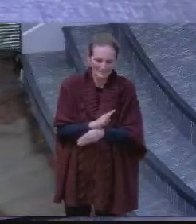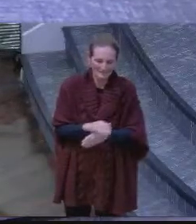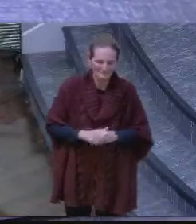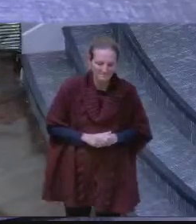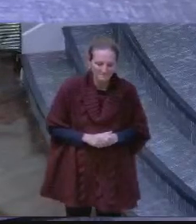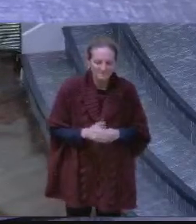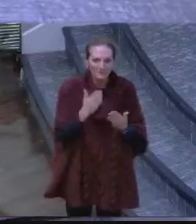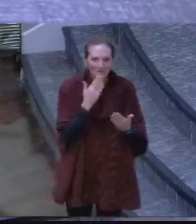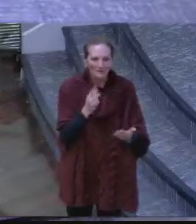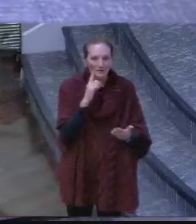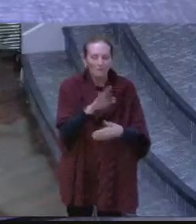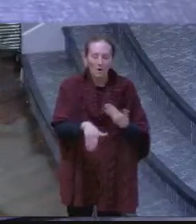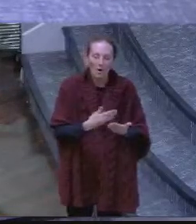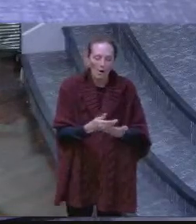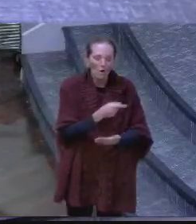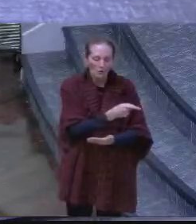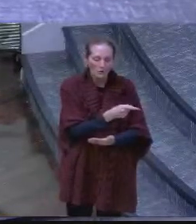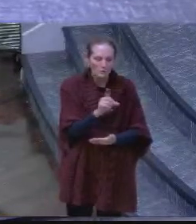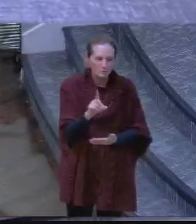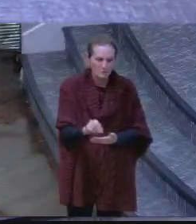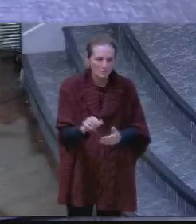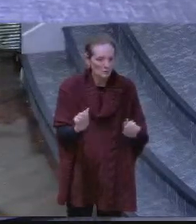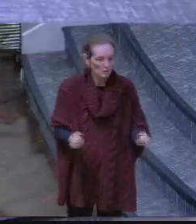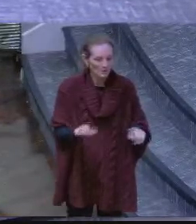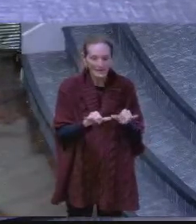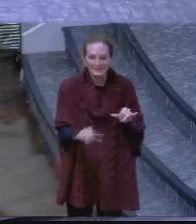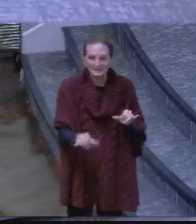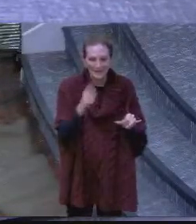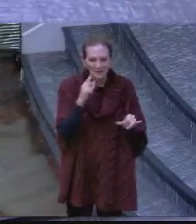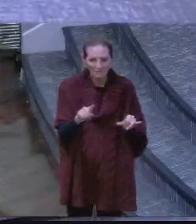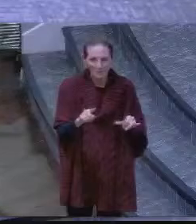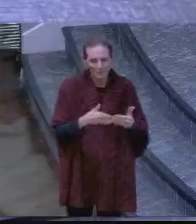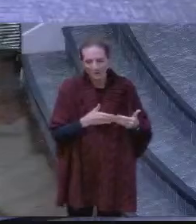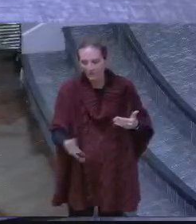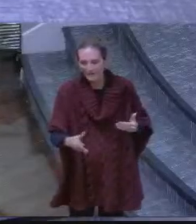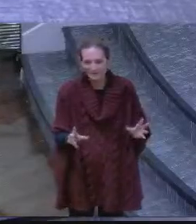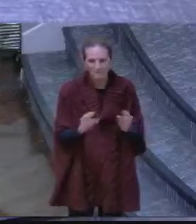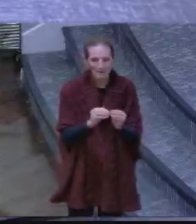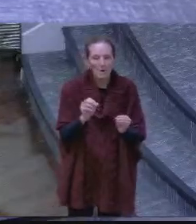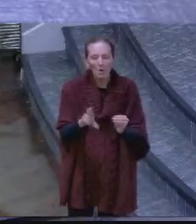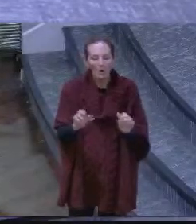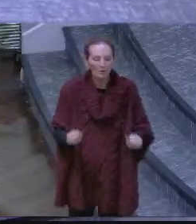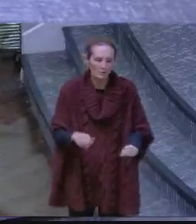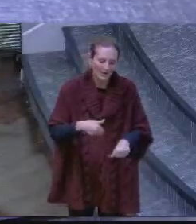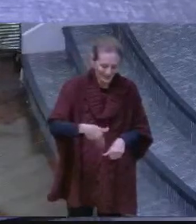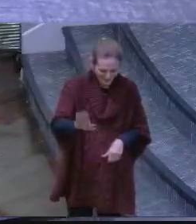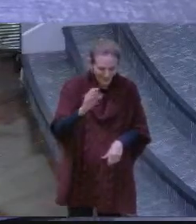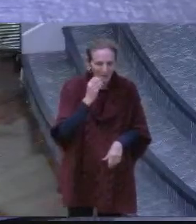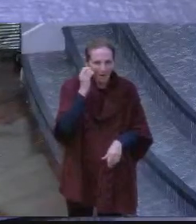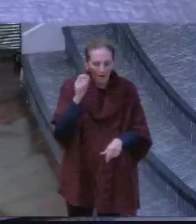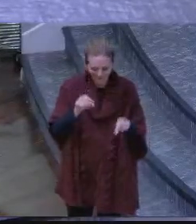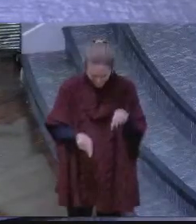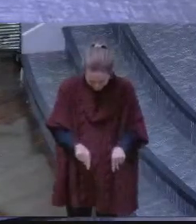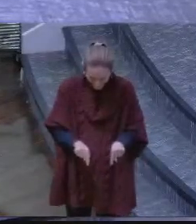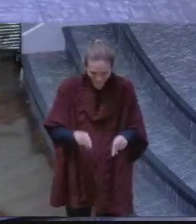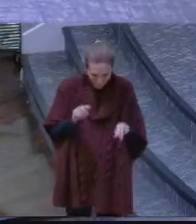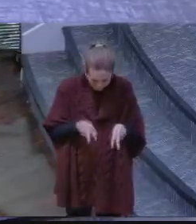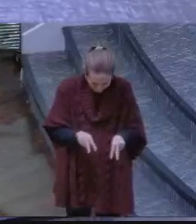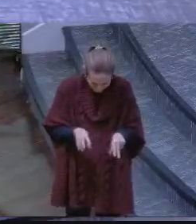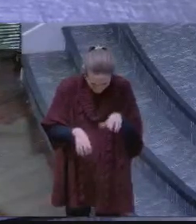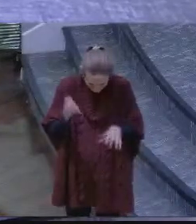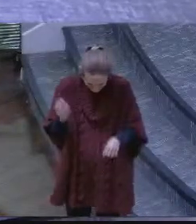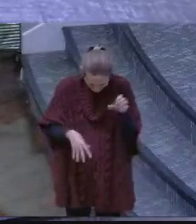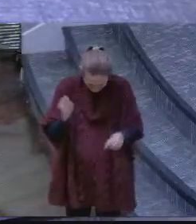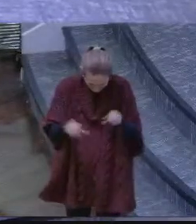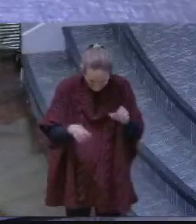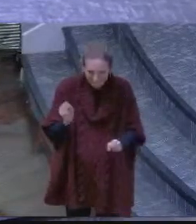for all you do. You two are welcome to stay for the rest of the meeting, or you may go home and go through your gift bag. And as a reminder, we